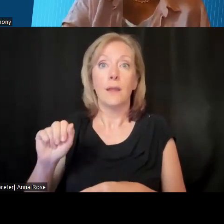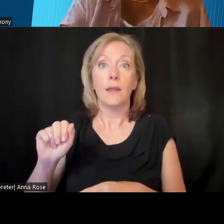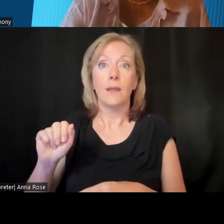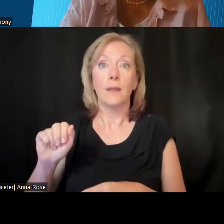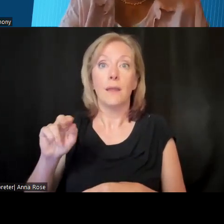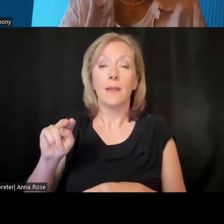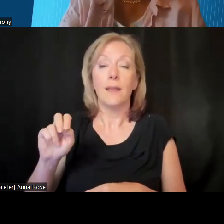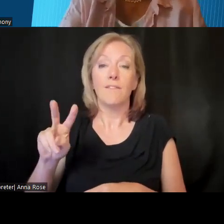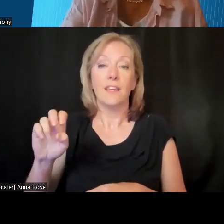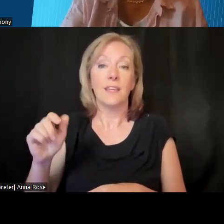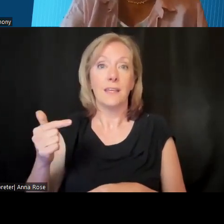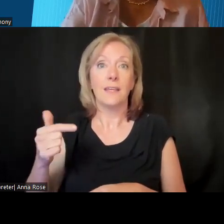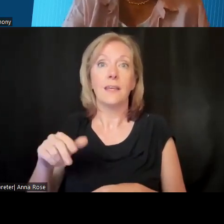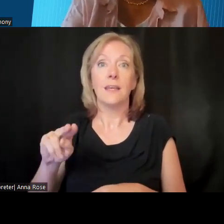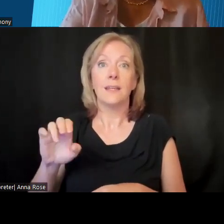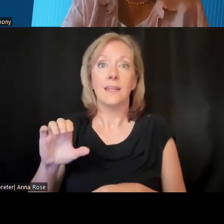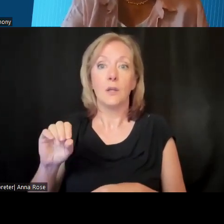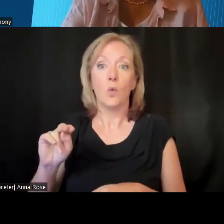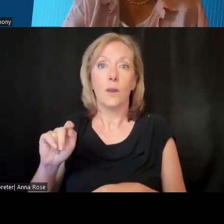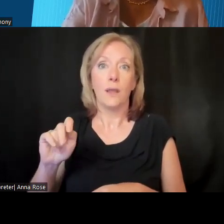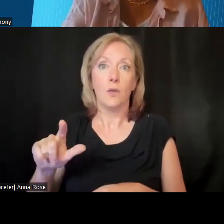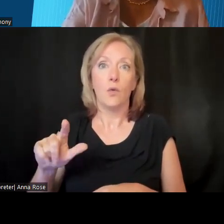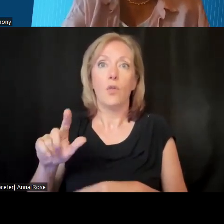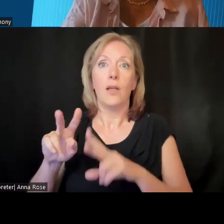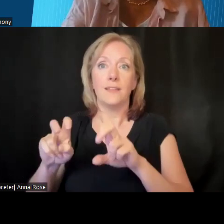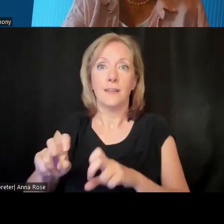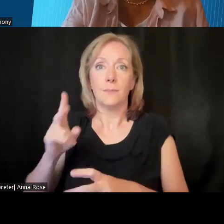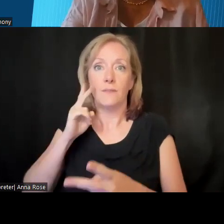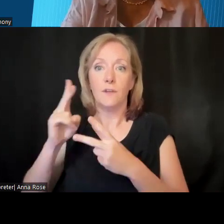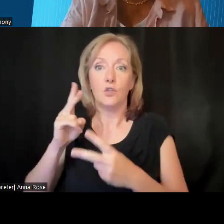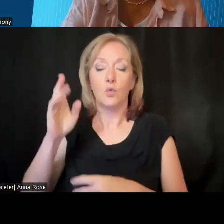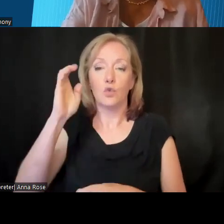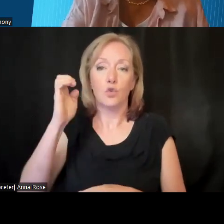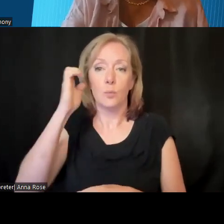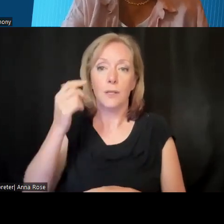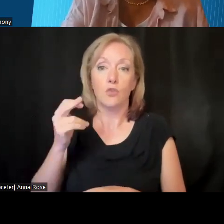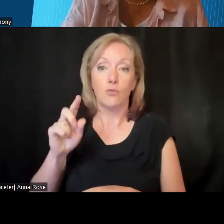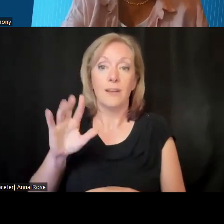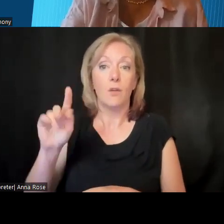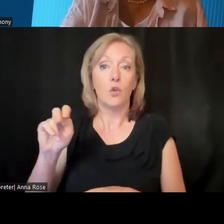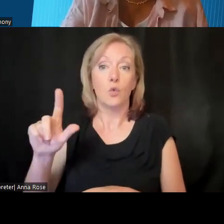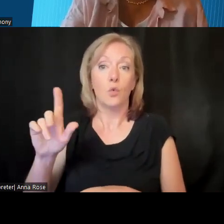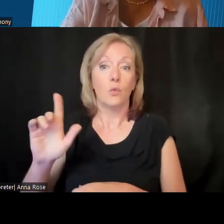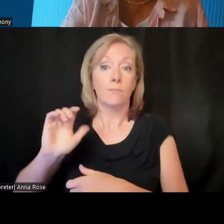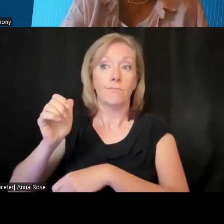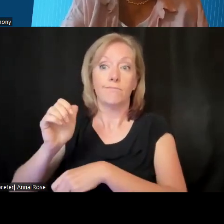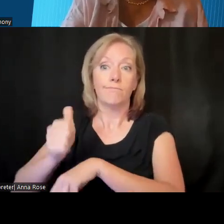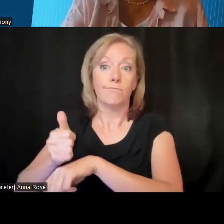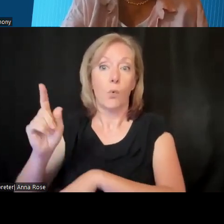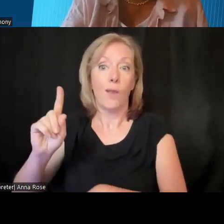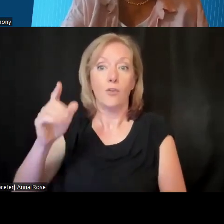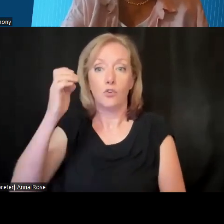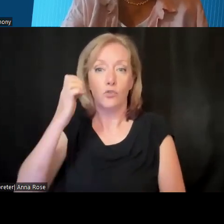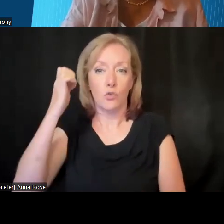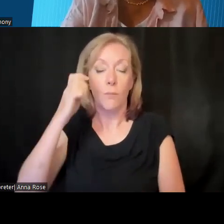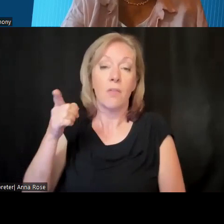People call it the NAVIG. It's a tool that was designed in Europe, and it is something that can give us an indication